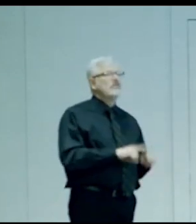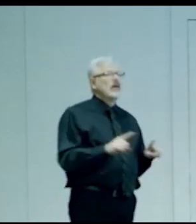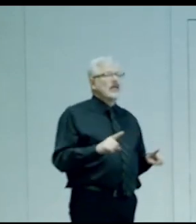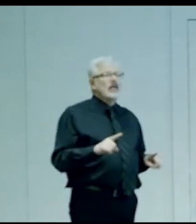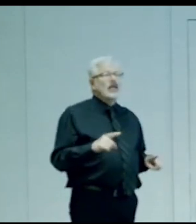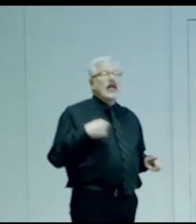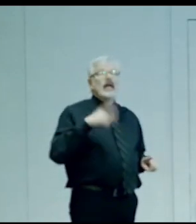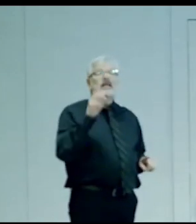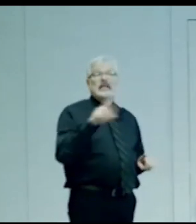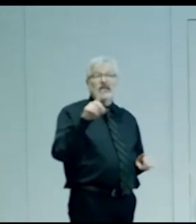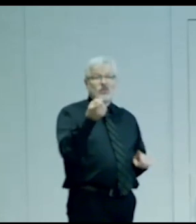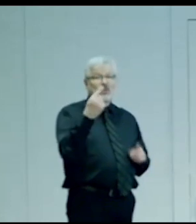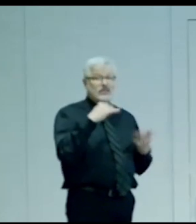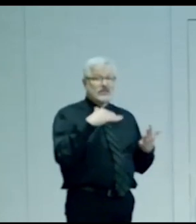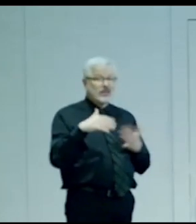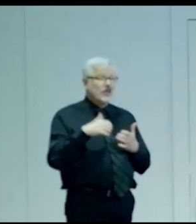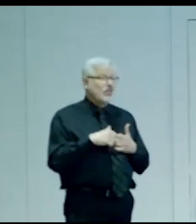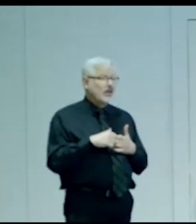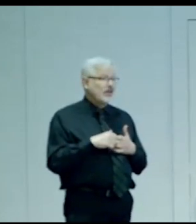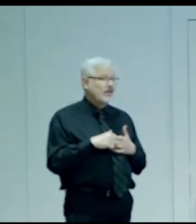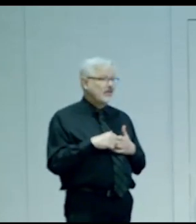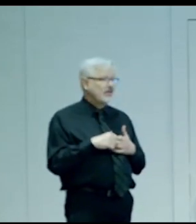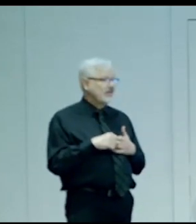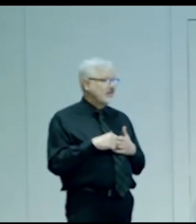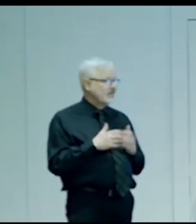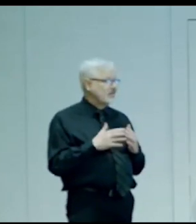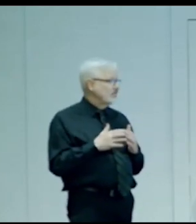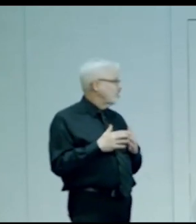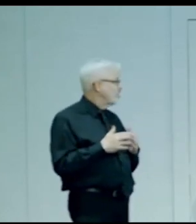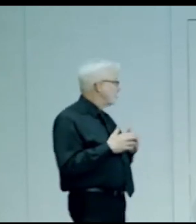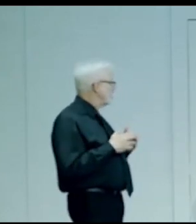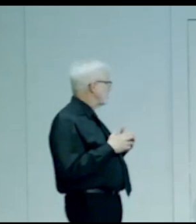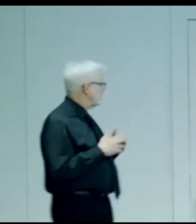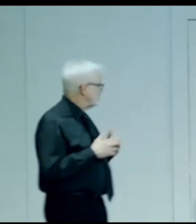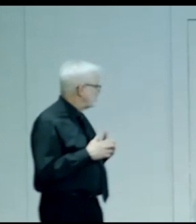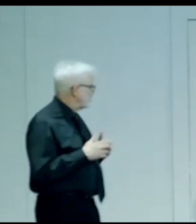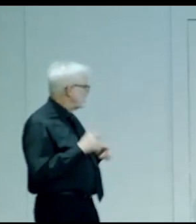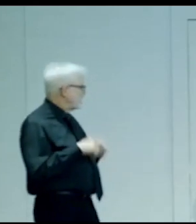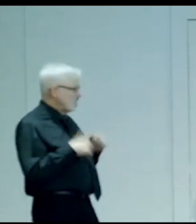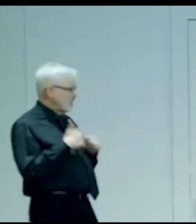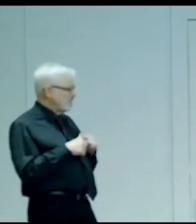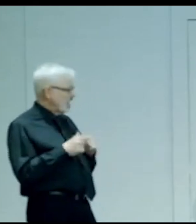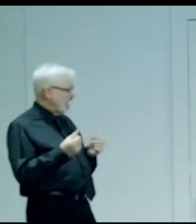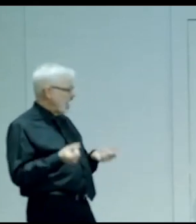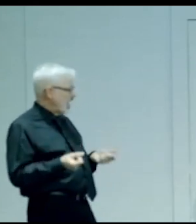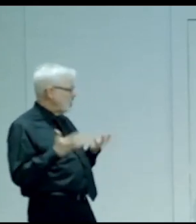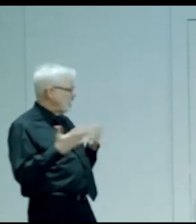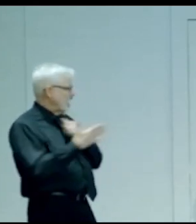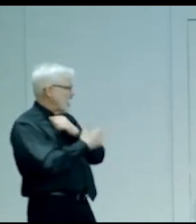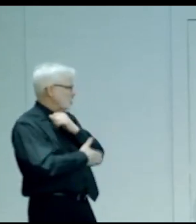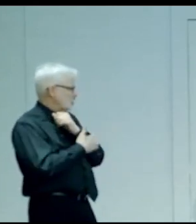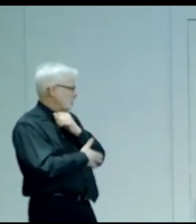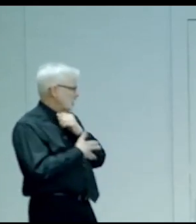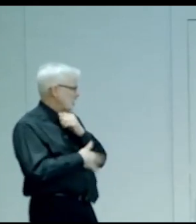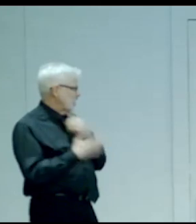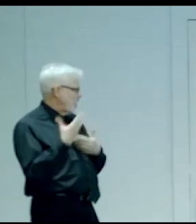I did a study with numerous colleagues, and I can't remember how many countries were involved,